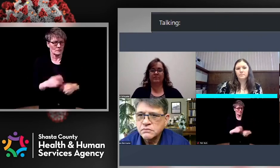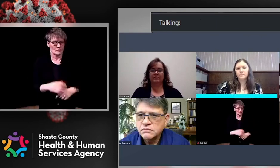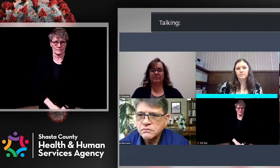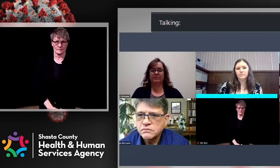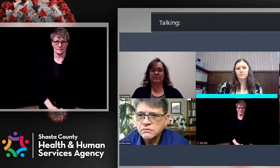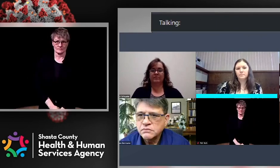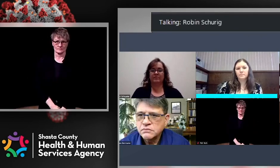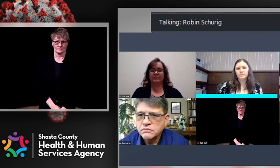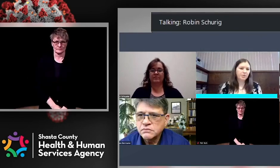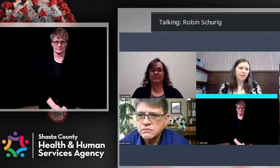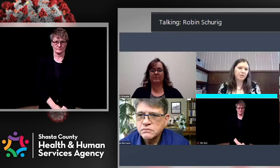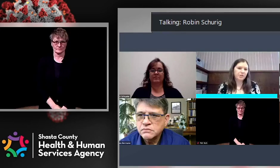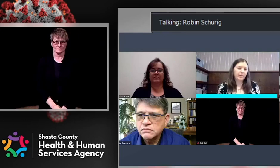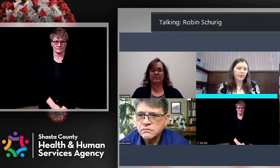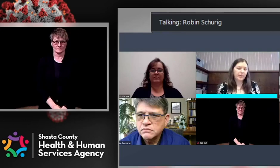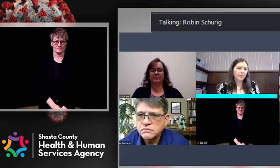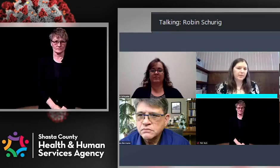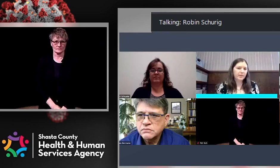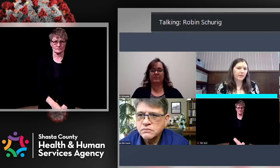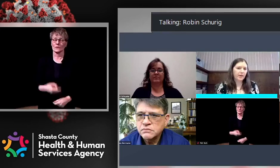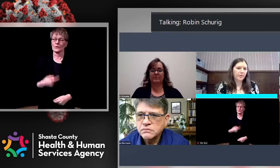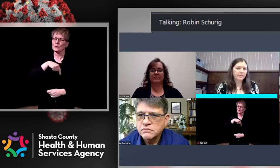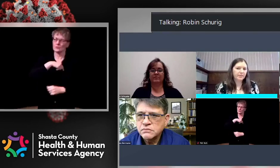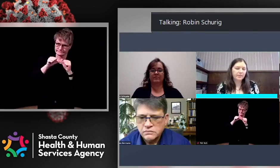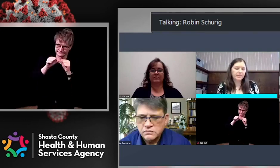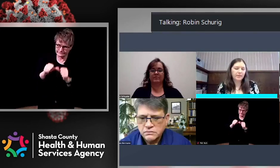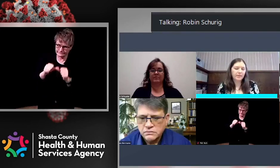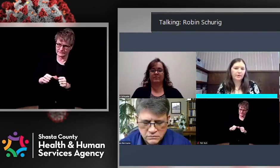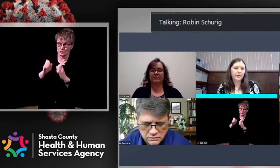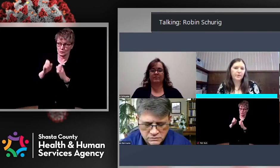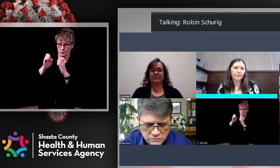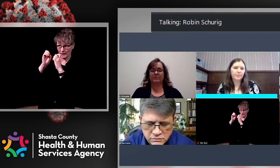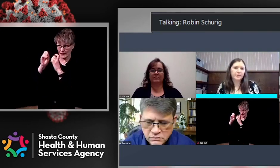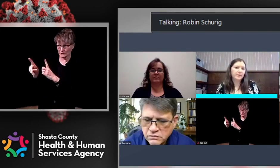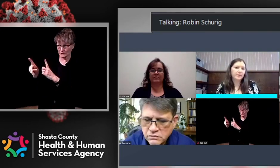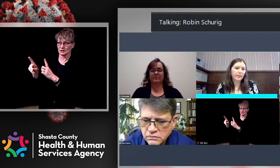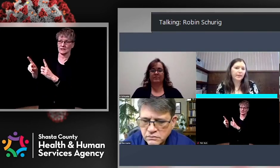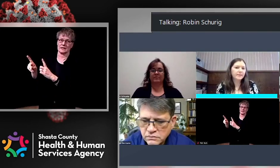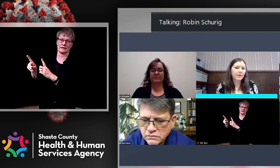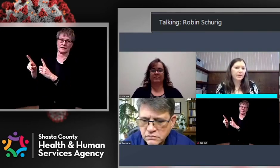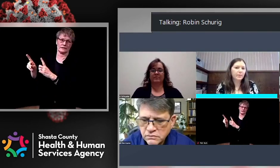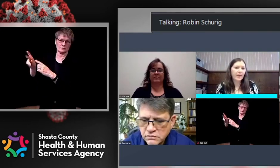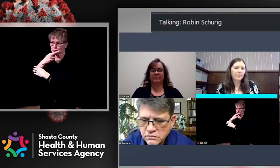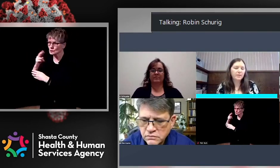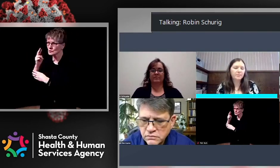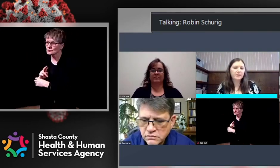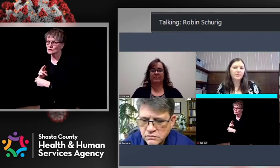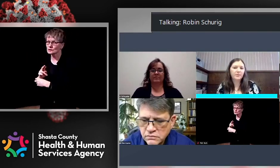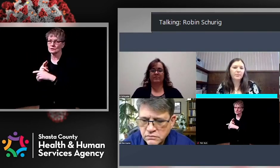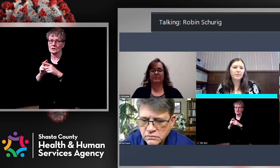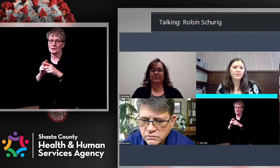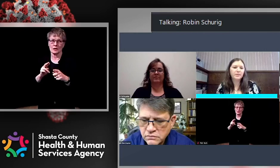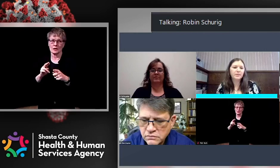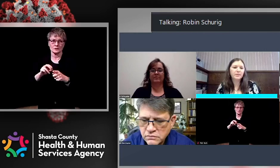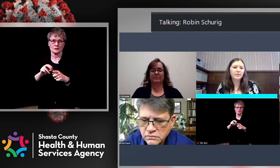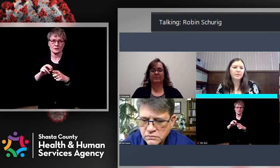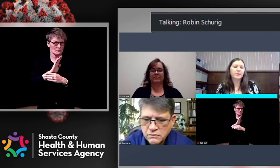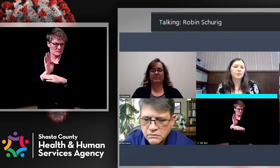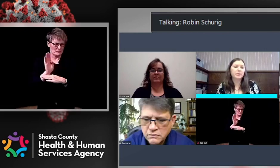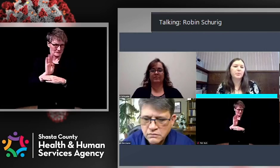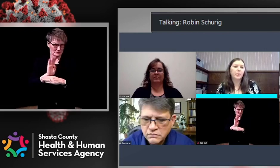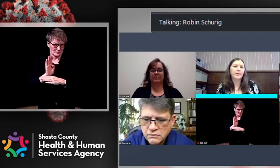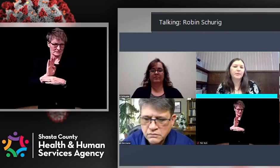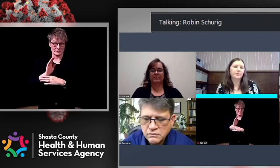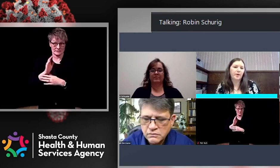Yeah, so we are continuing to do education with restaurants and other businesses, either in response to complaints that we get about a specific business or